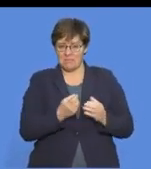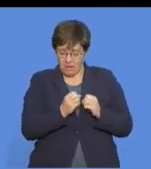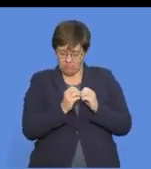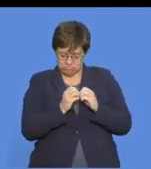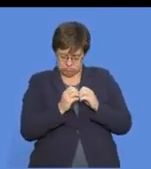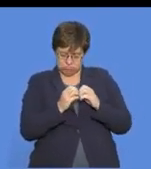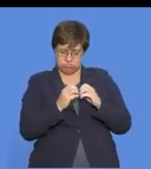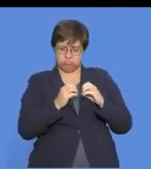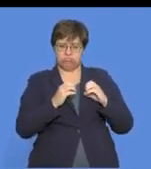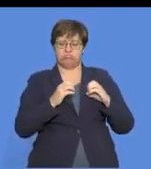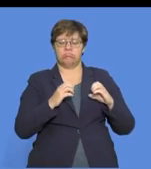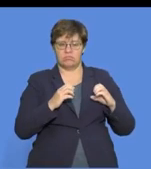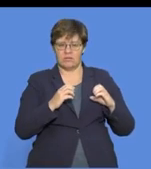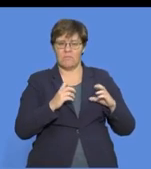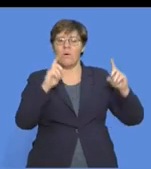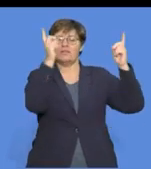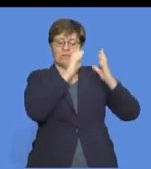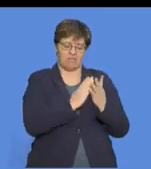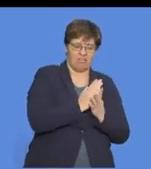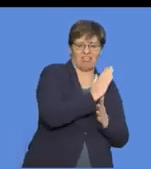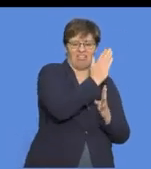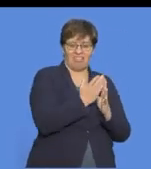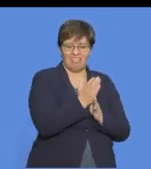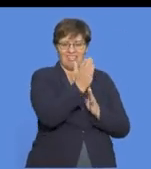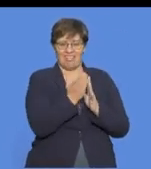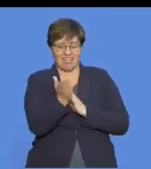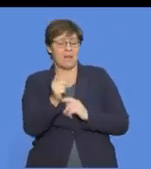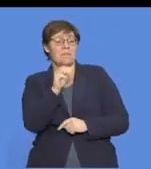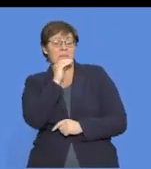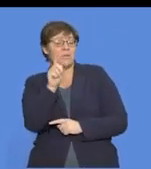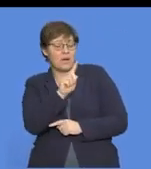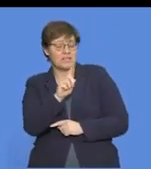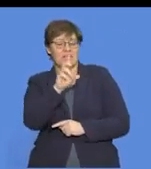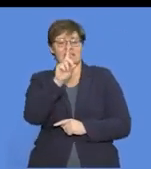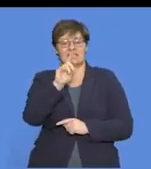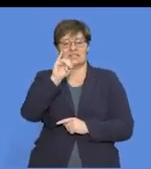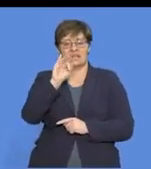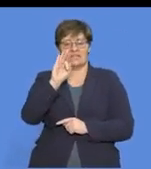As the cells get bigger, they become specialized, and we say they